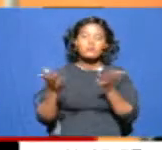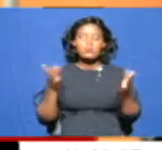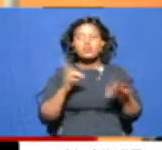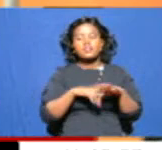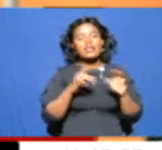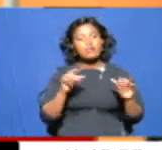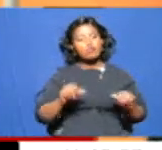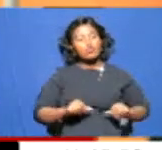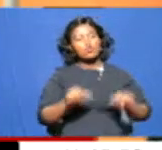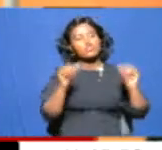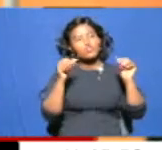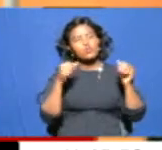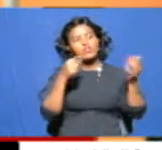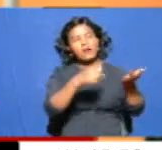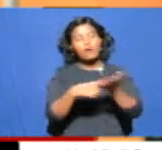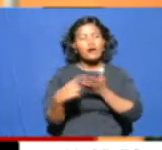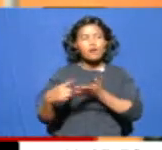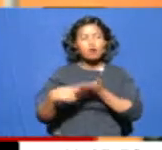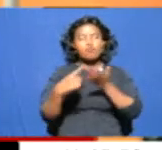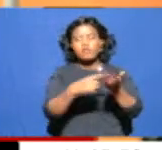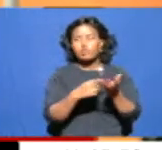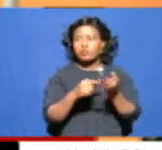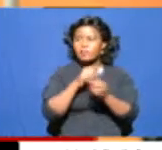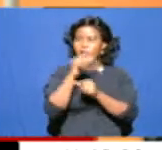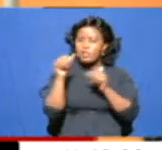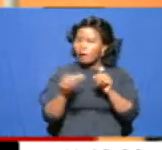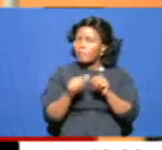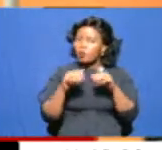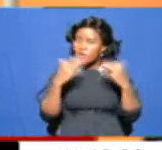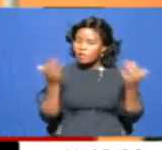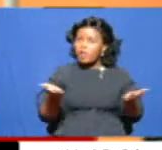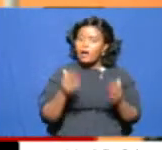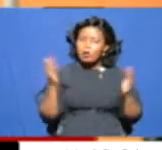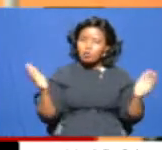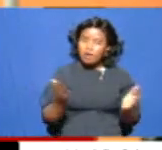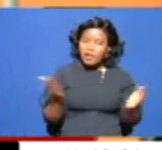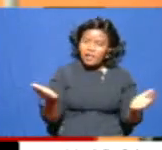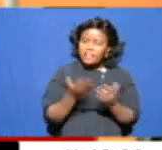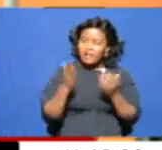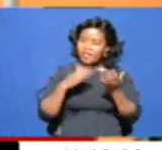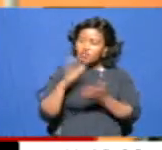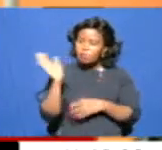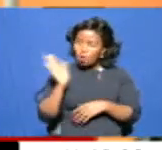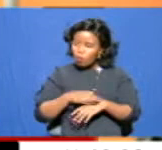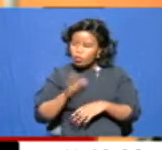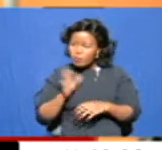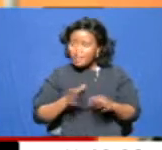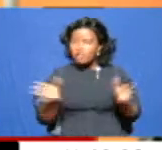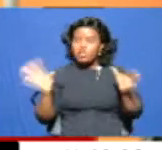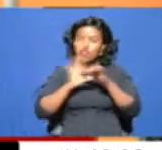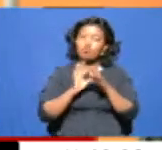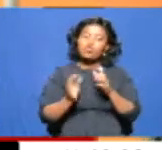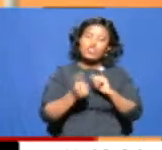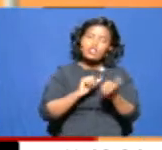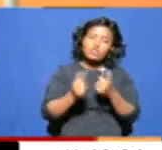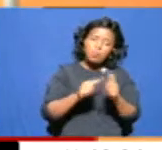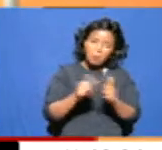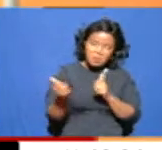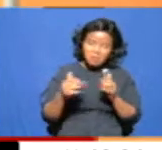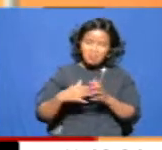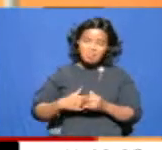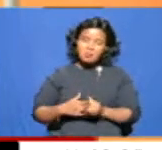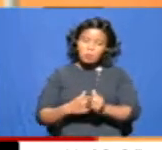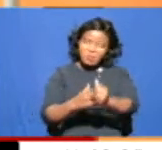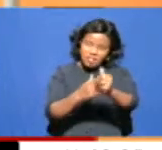conversation, as we talk about how we can also encourage more women to get into sports, to sports leadership, not only as players